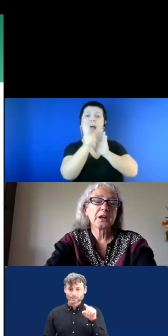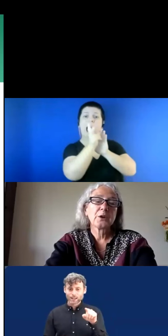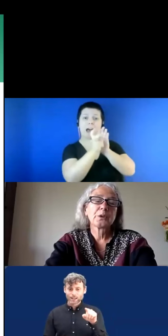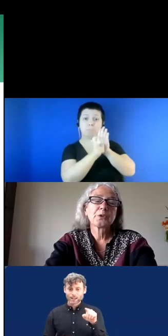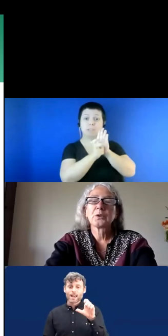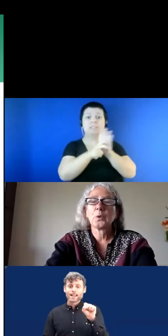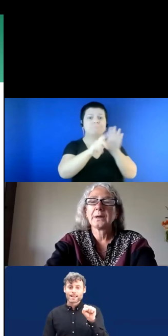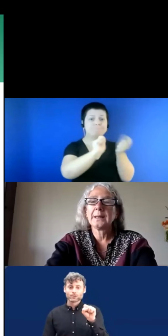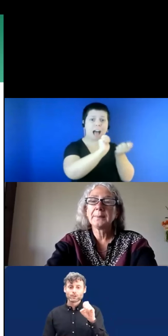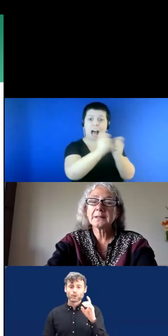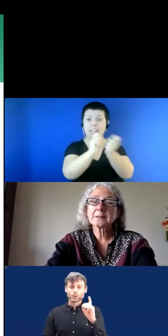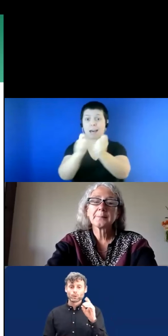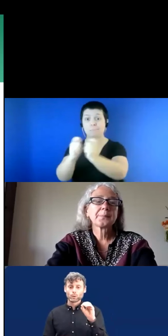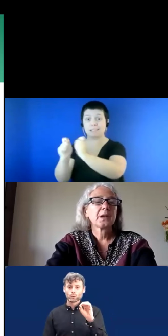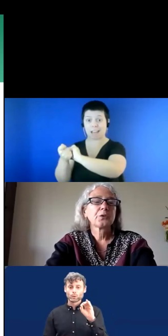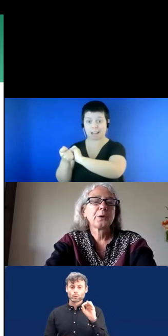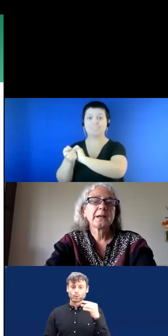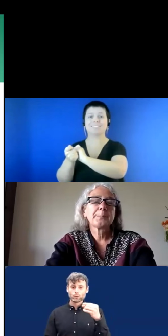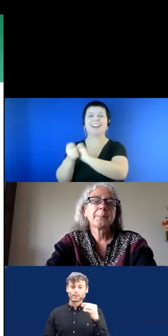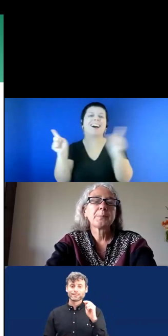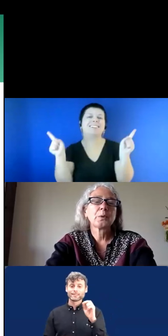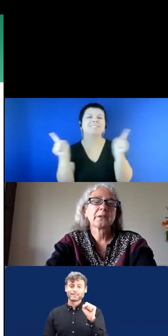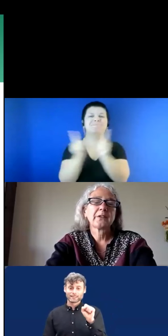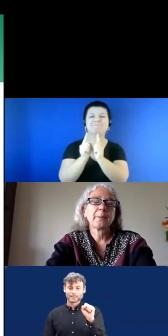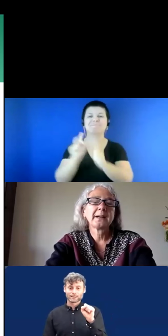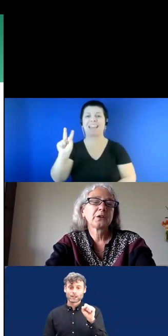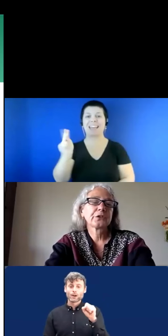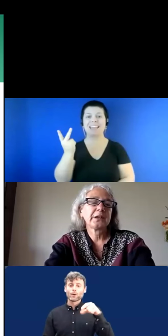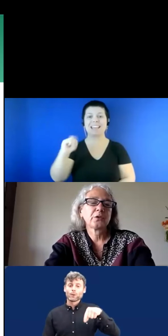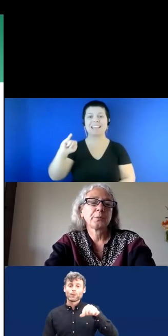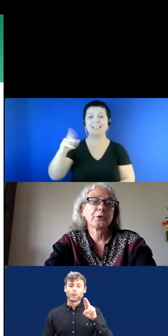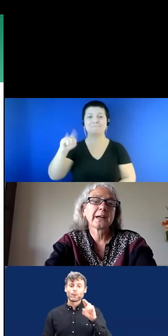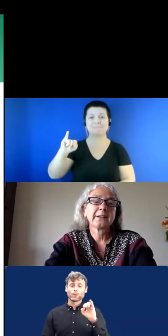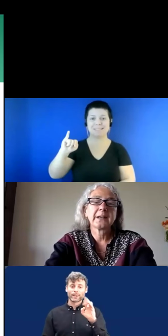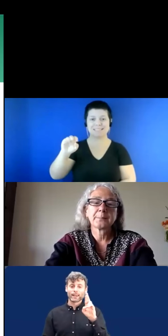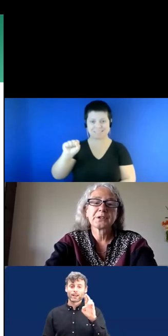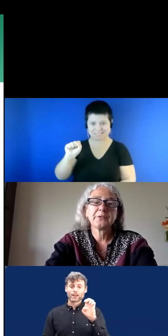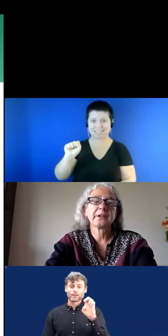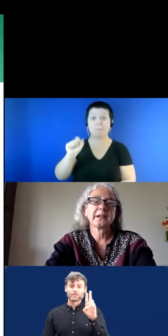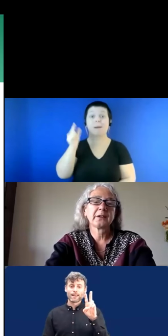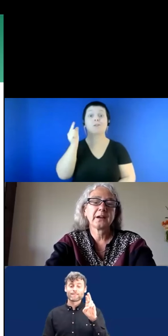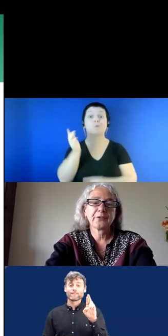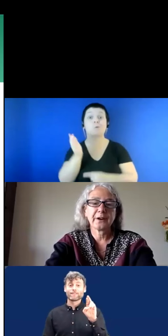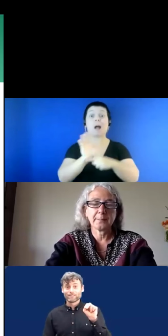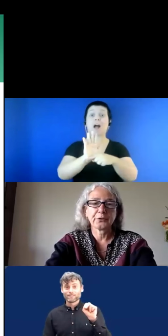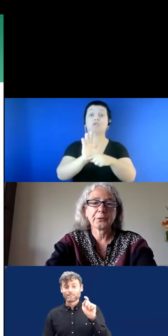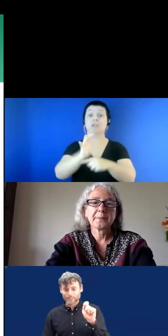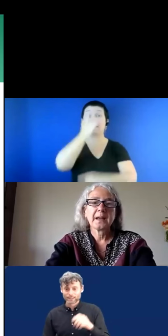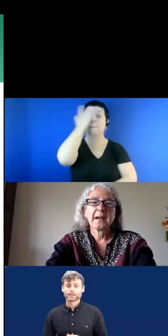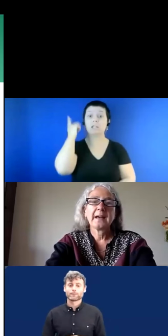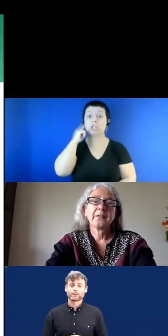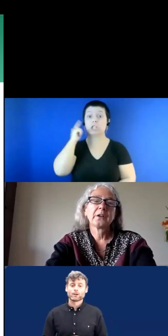interfaces, which we call HIPIs, to aid people with deafblindness in communicating and perceiving their